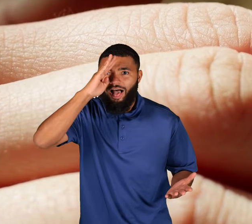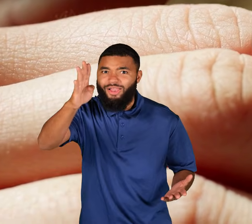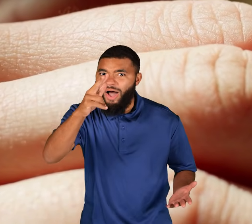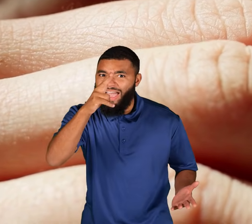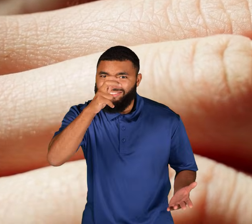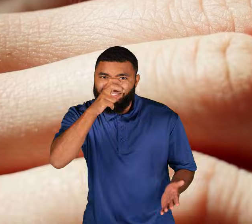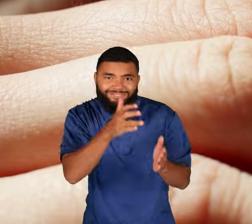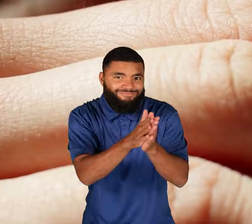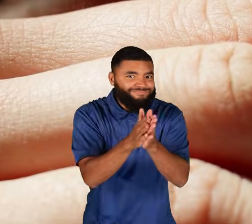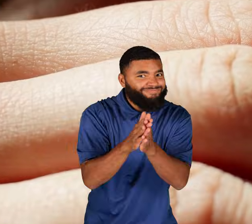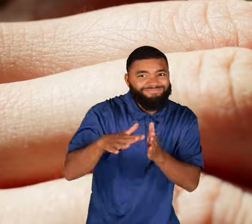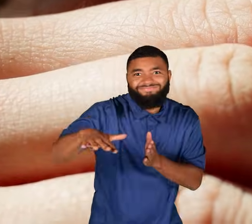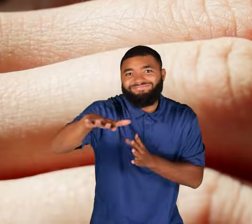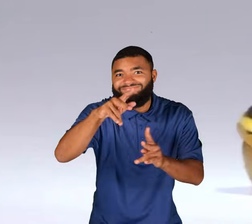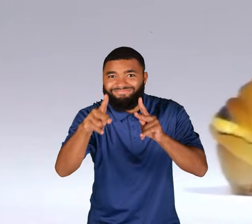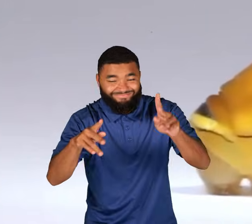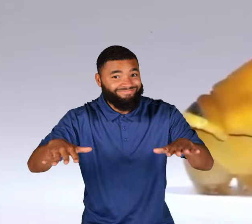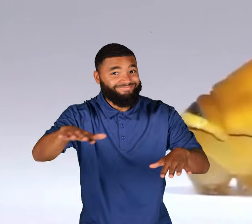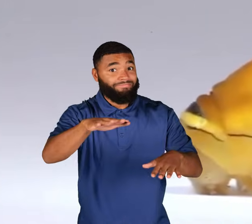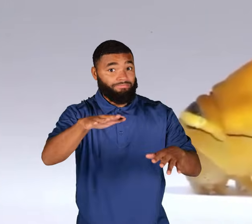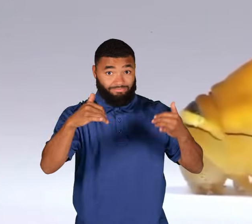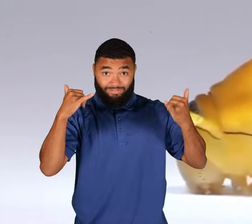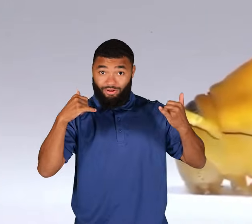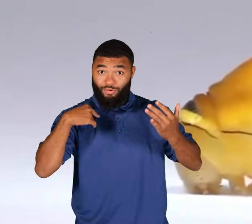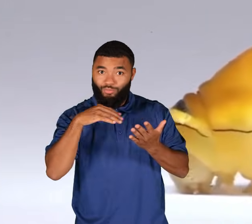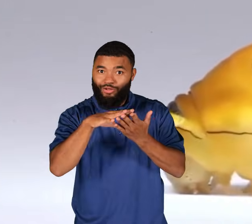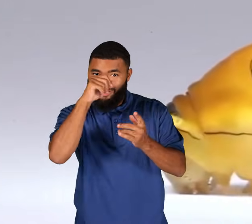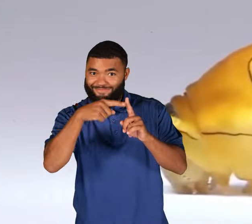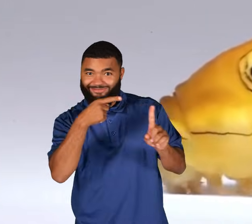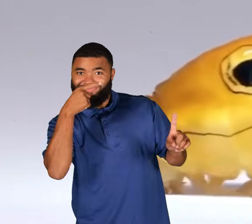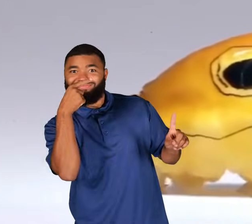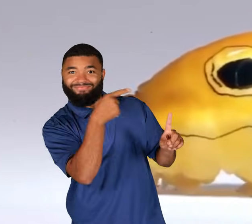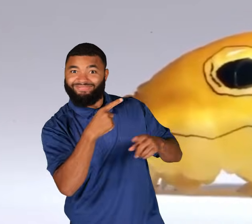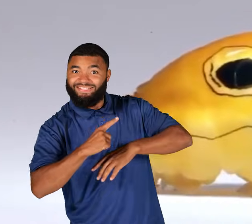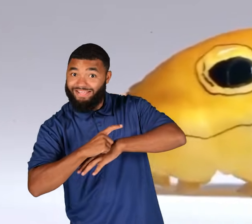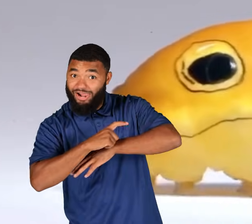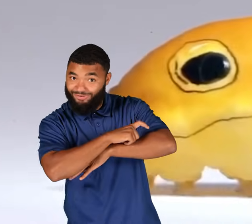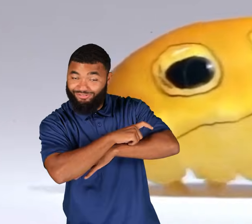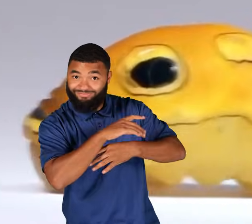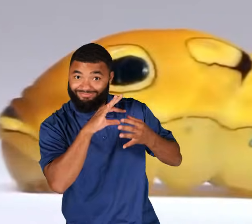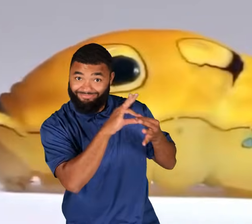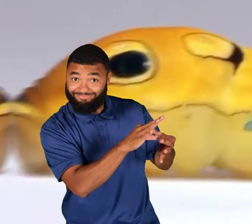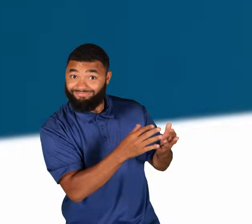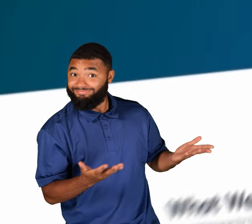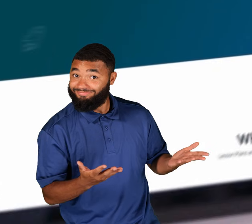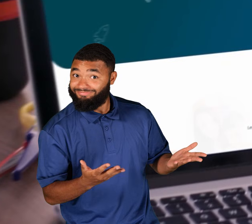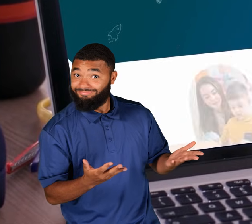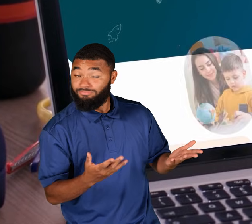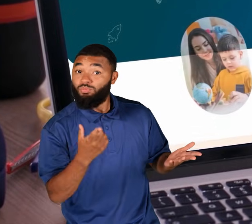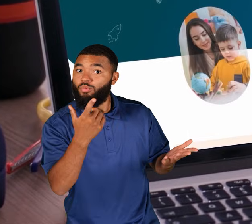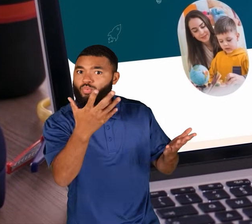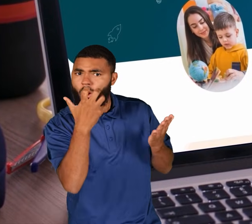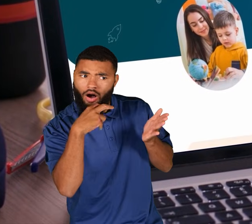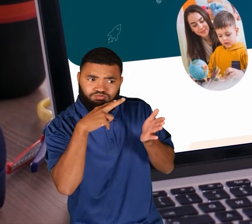Hello, insect enthusiasts! We are going to learn about Spicebush Swallowtail caterpillars today.